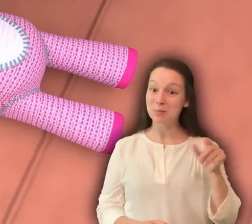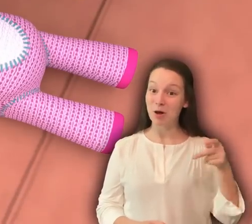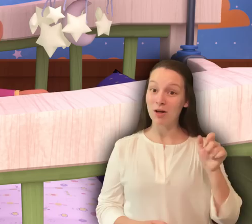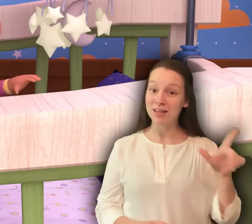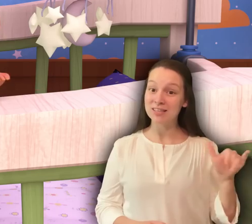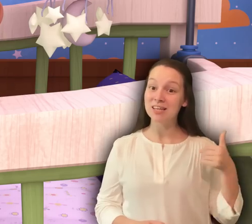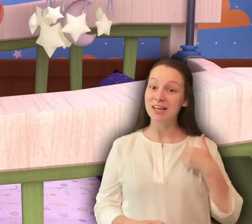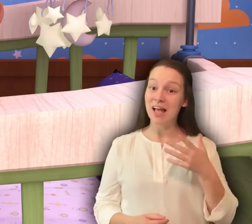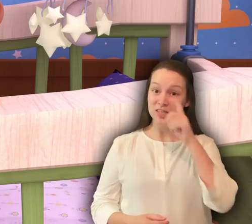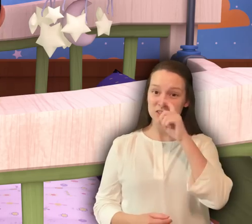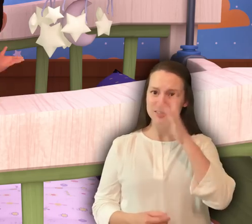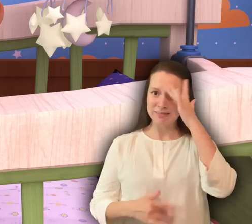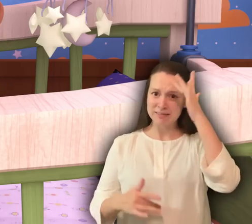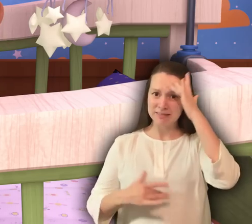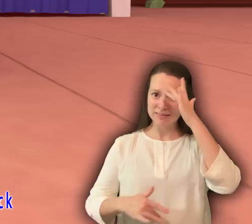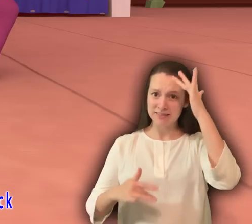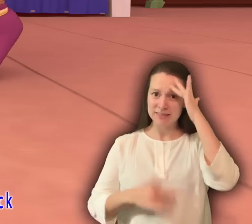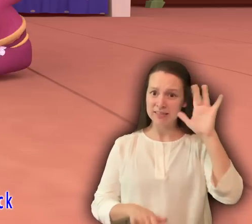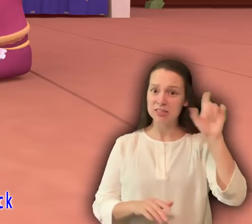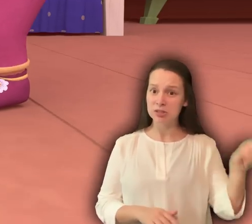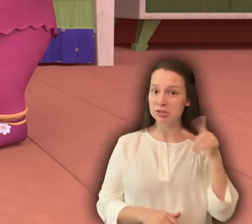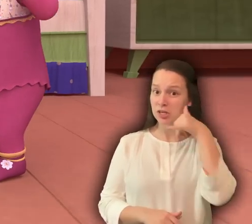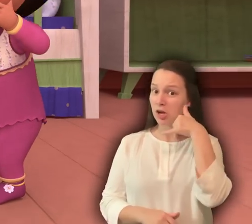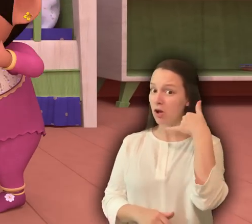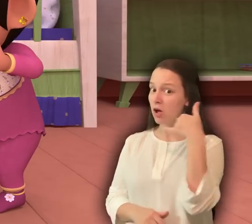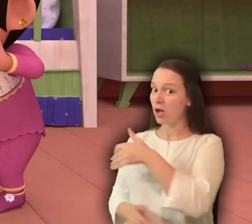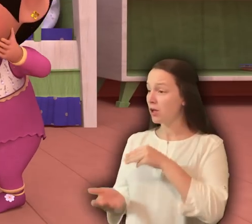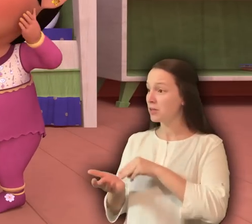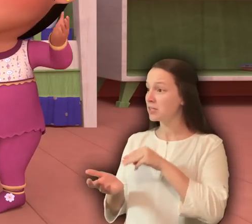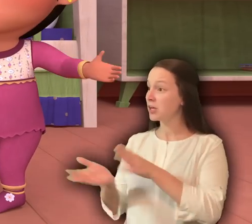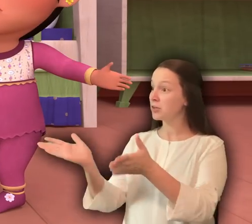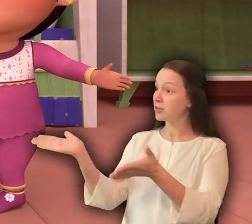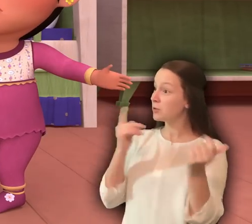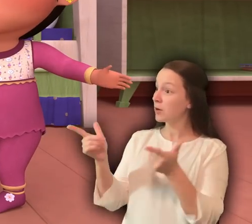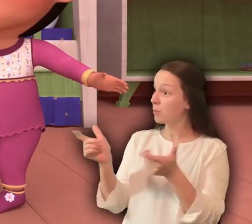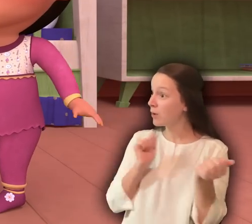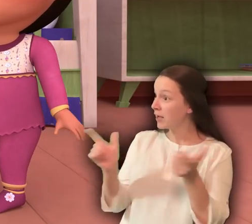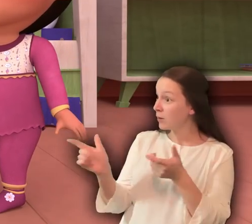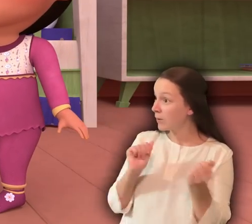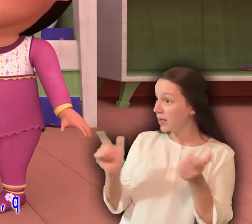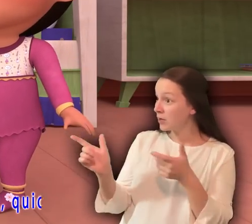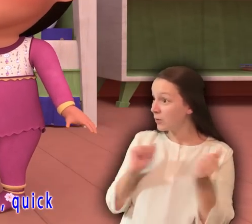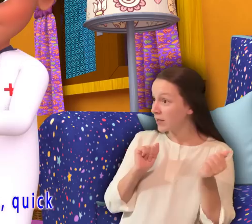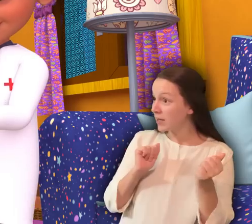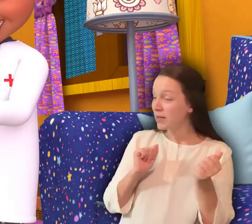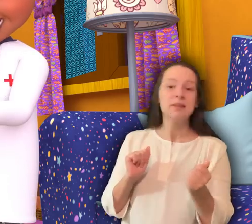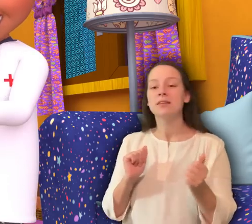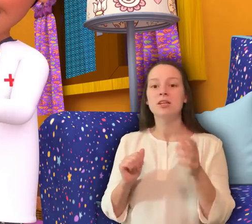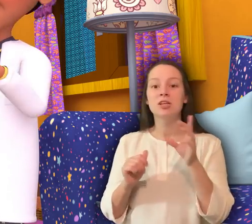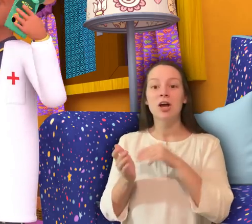Miss Polly had a dolly who was sick sick sick so she called for the doctor to come quick quick